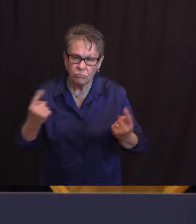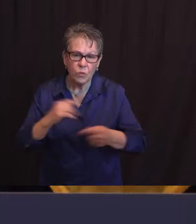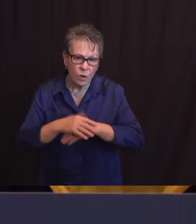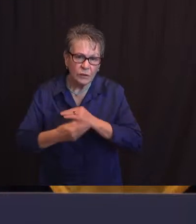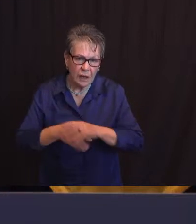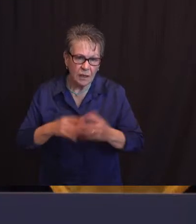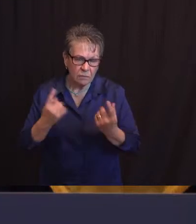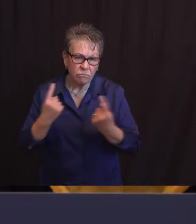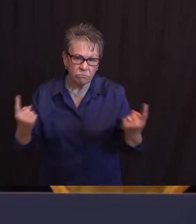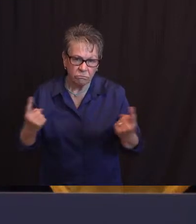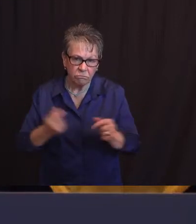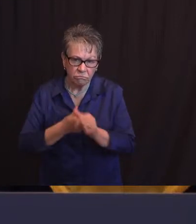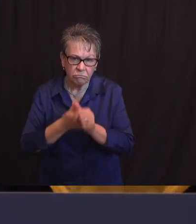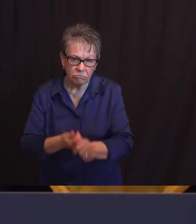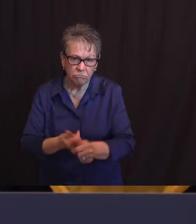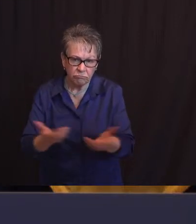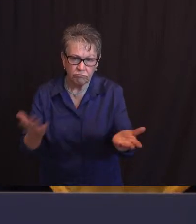quarter.